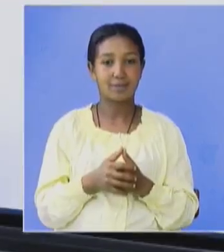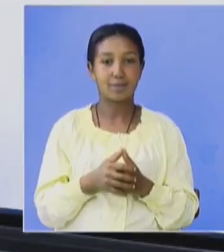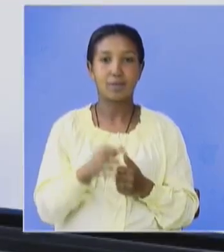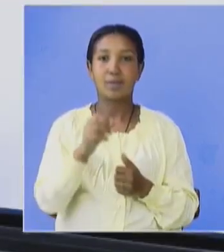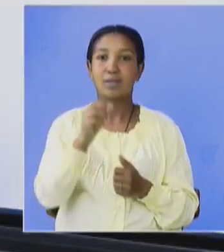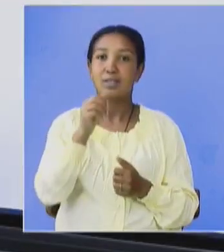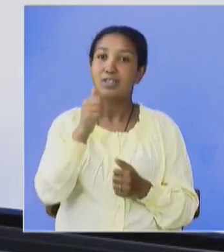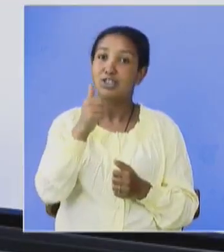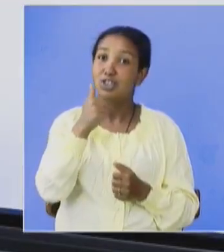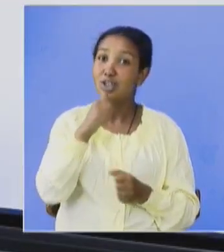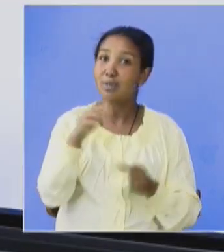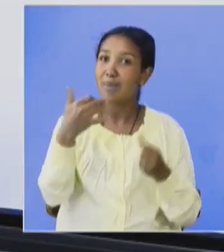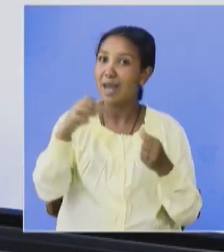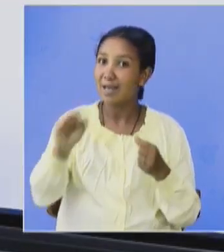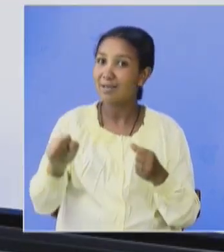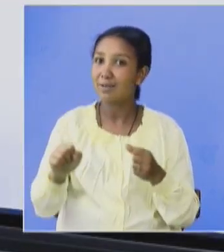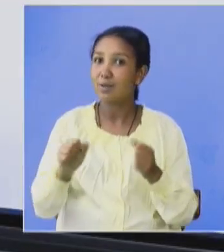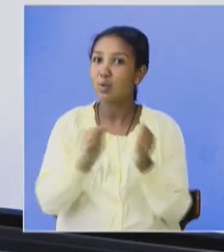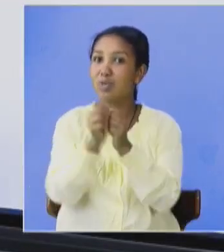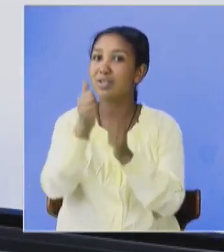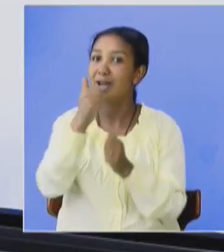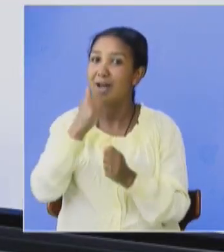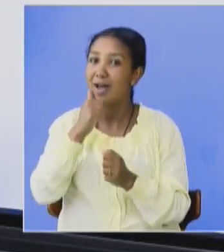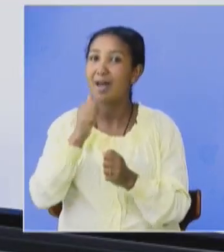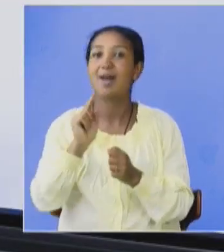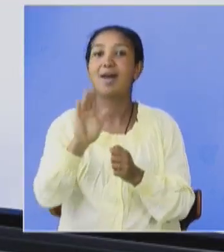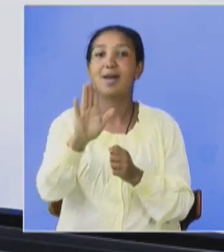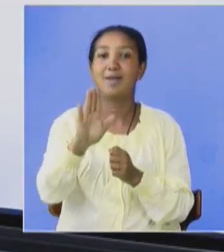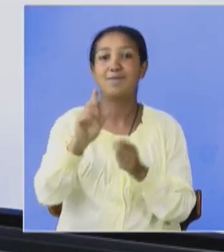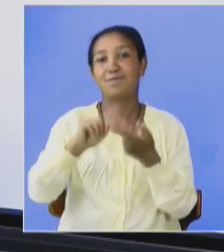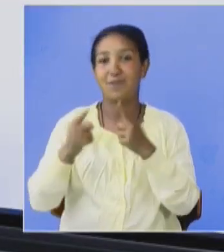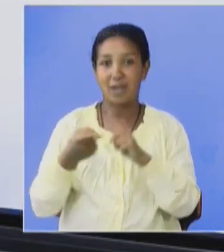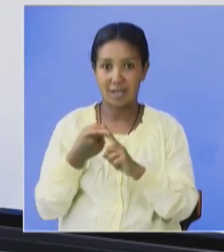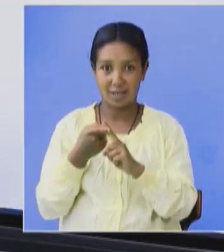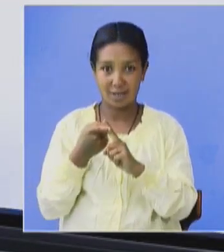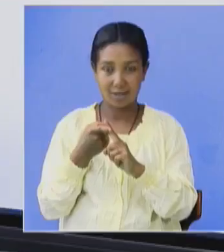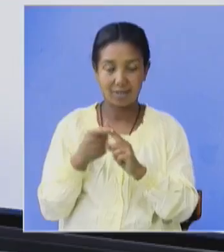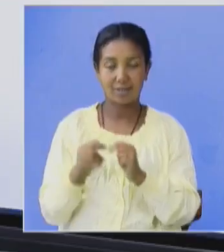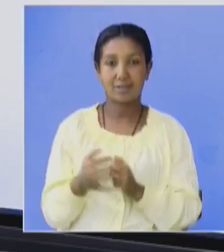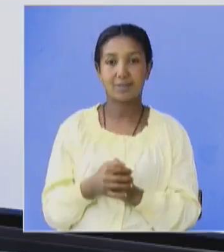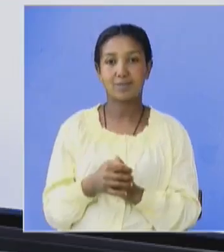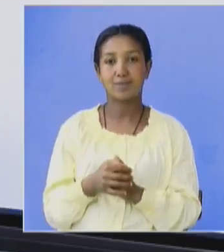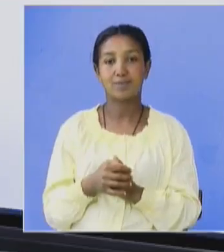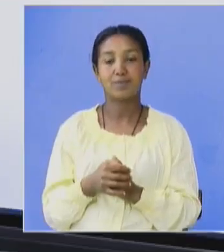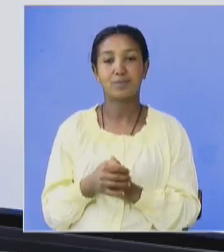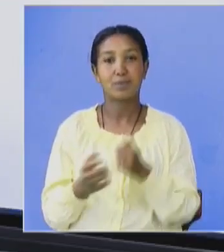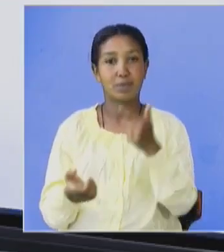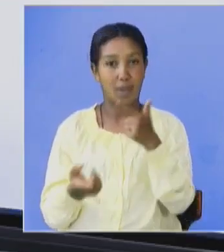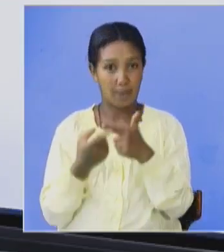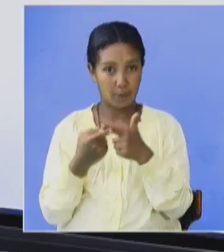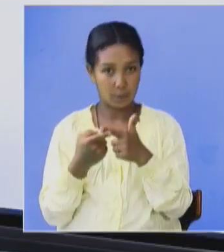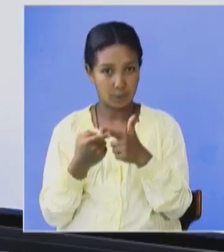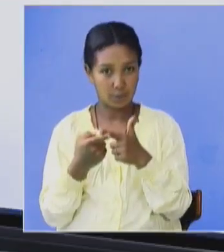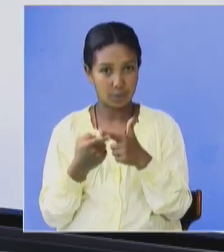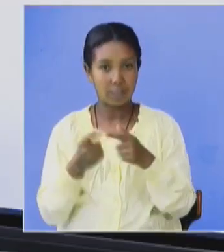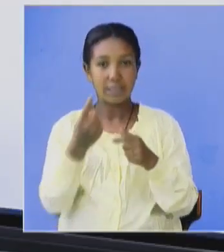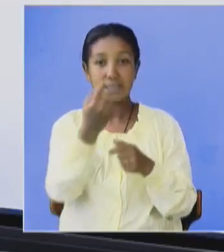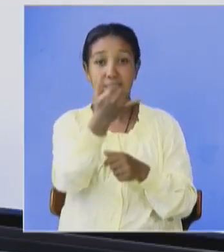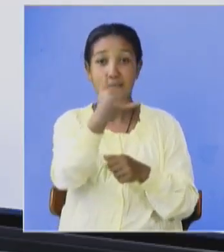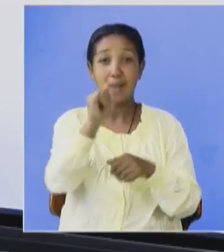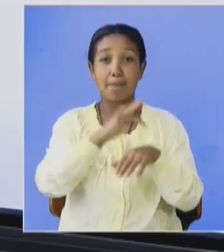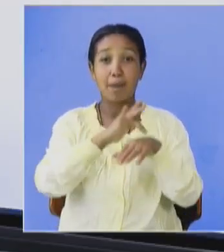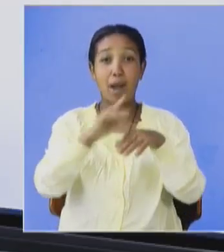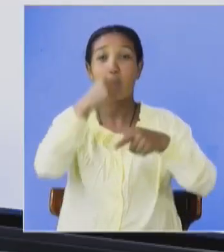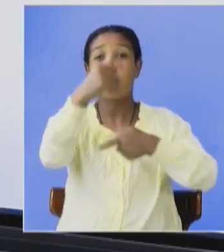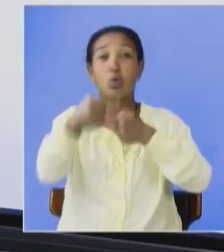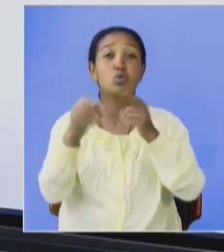She plays with her friends. She plays with her friends. Question number 2. They blank go